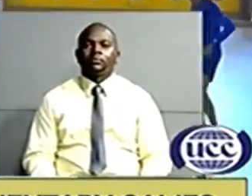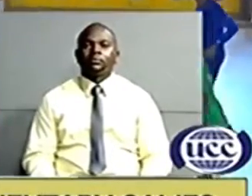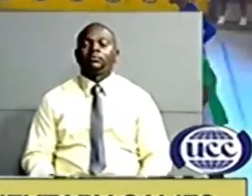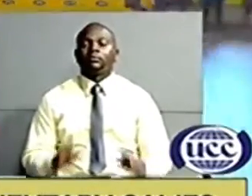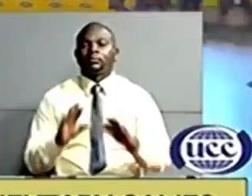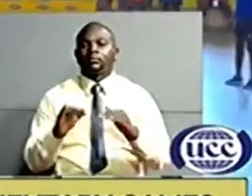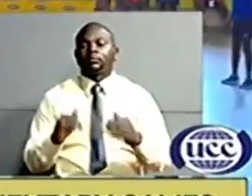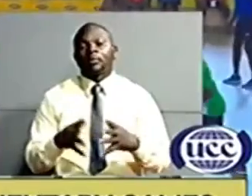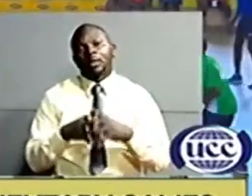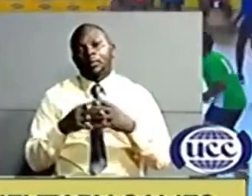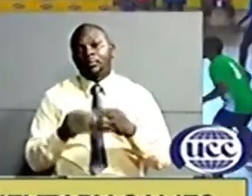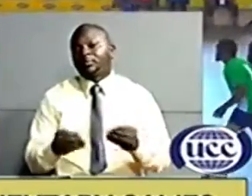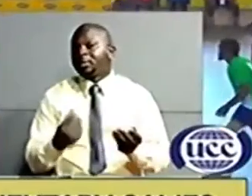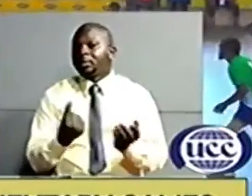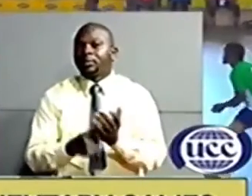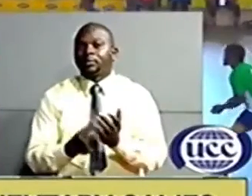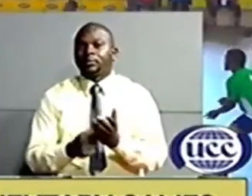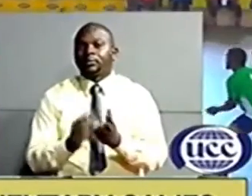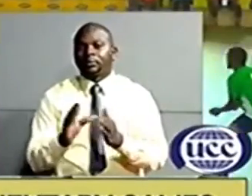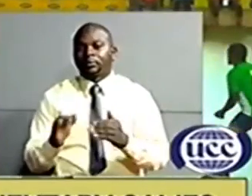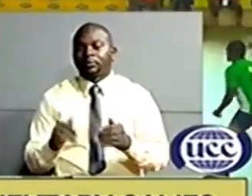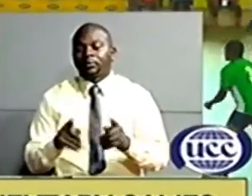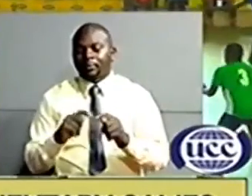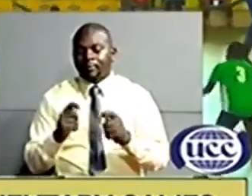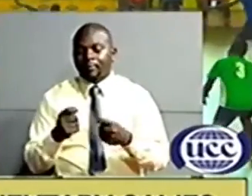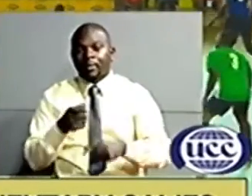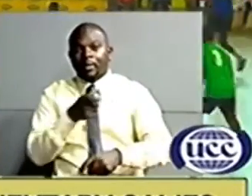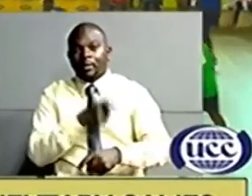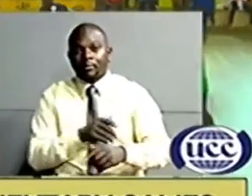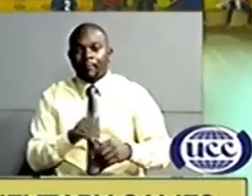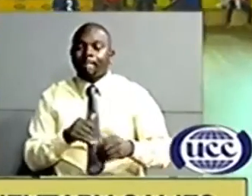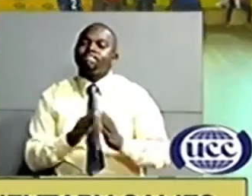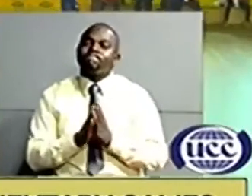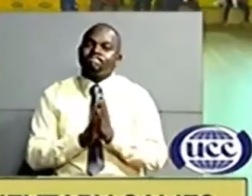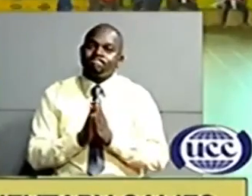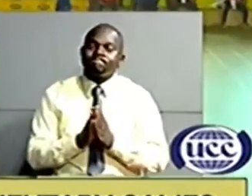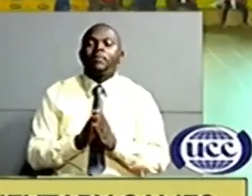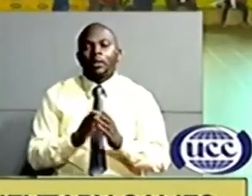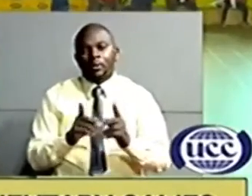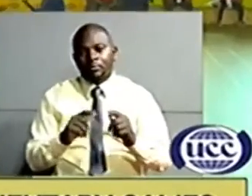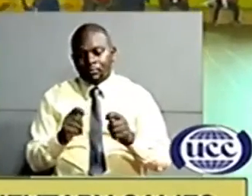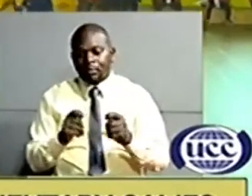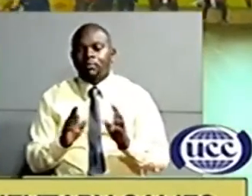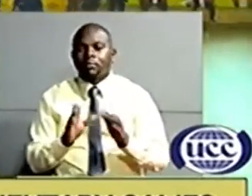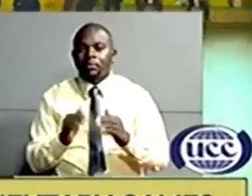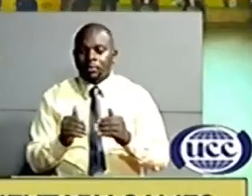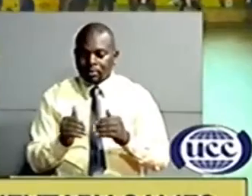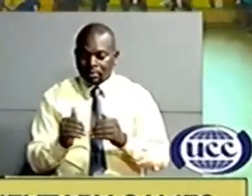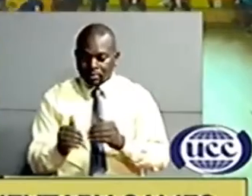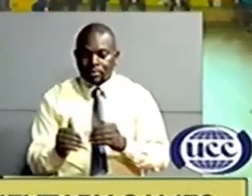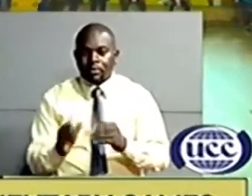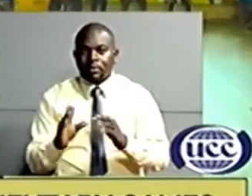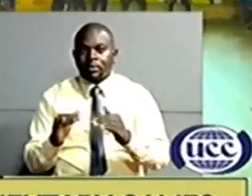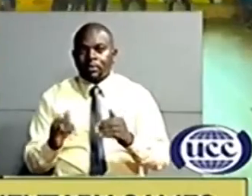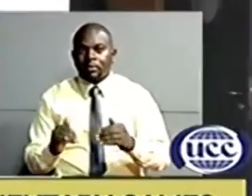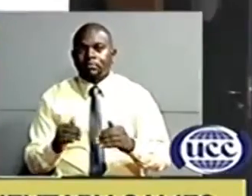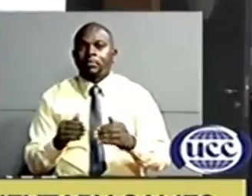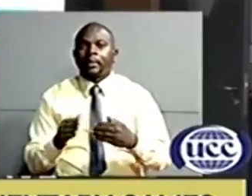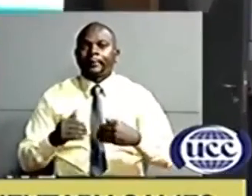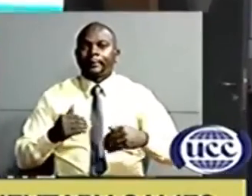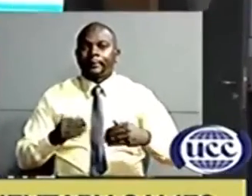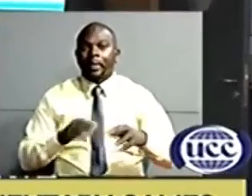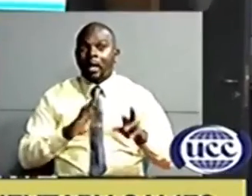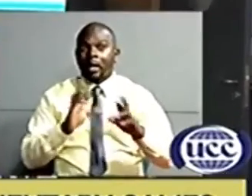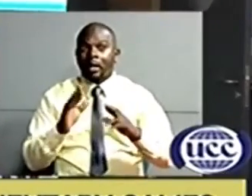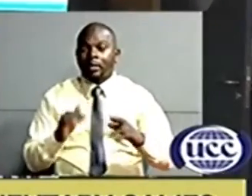Despite the loss from the Ugandan side, team captain Tony Kwania is optimistic that his side will go into their next encounter with heads high.